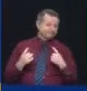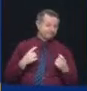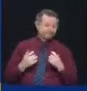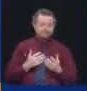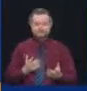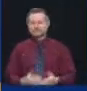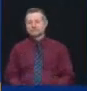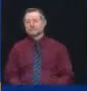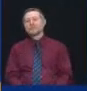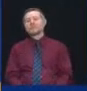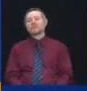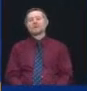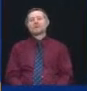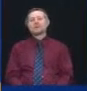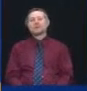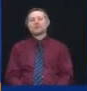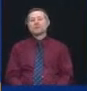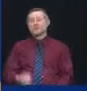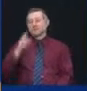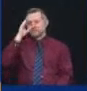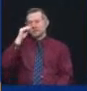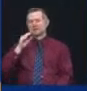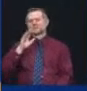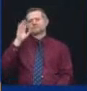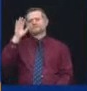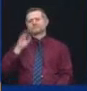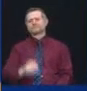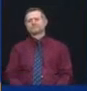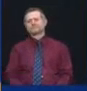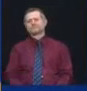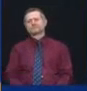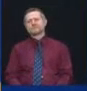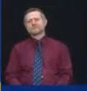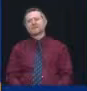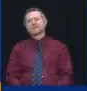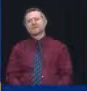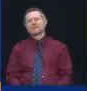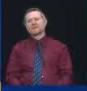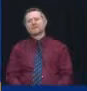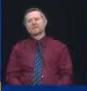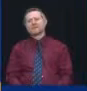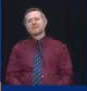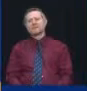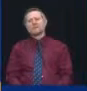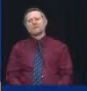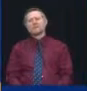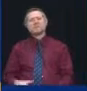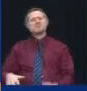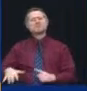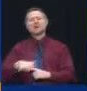The space has fundamentally changed. What about the space is fundamentally changed?